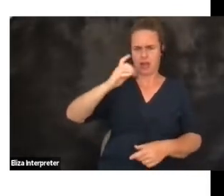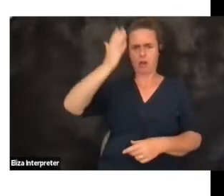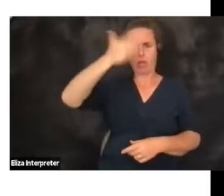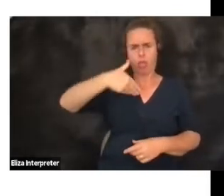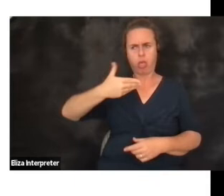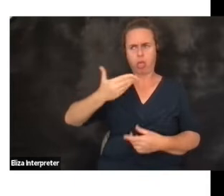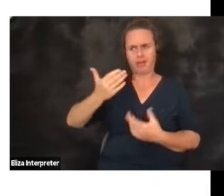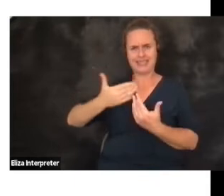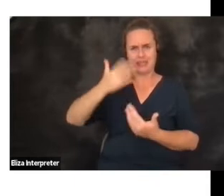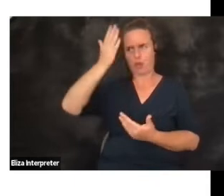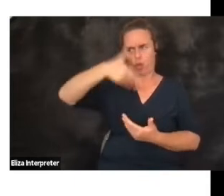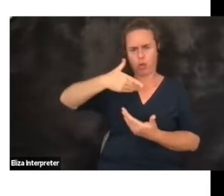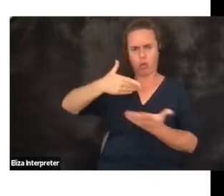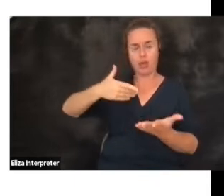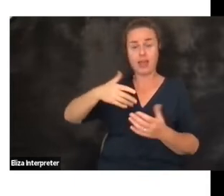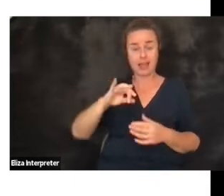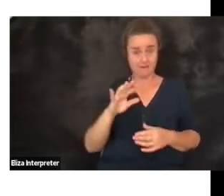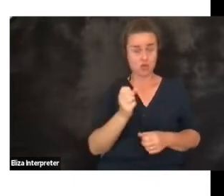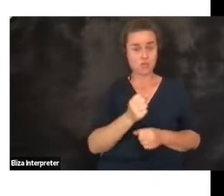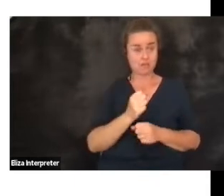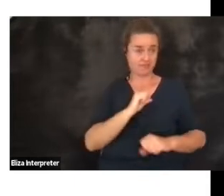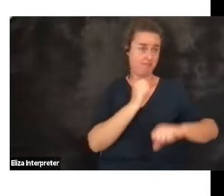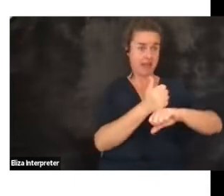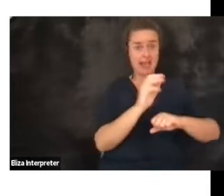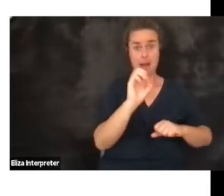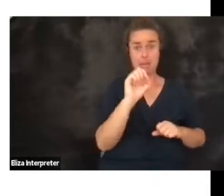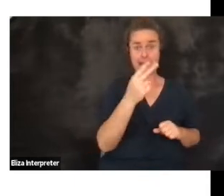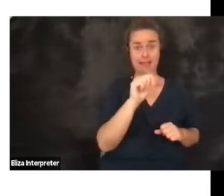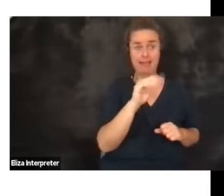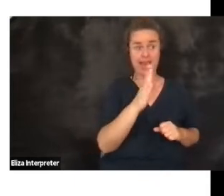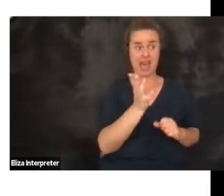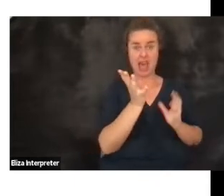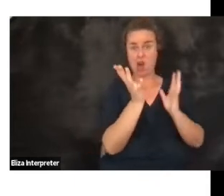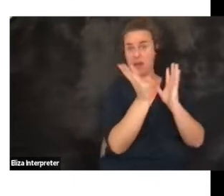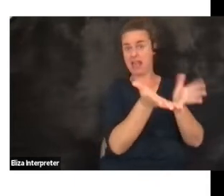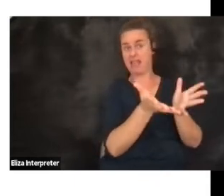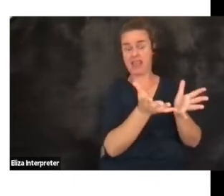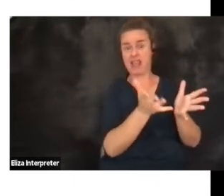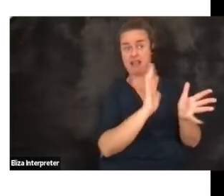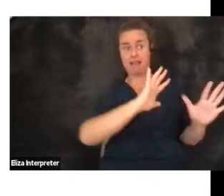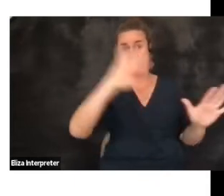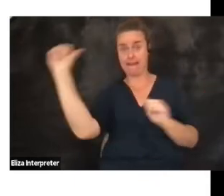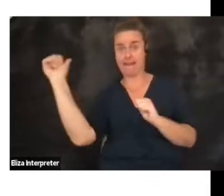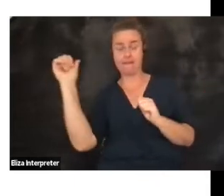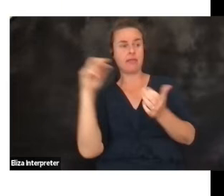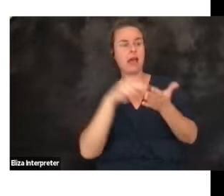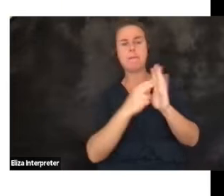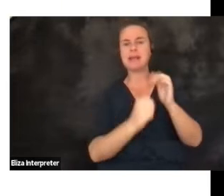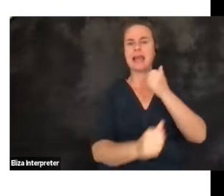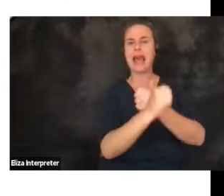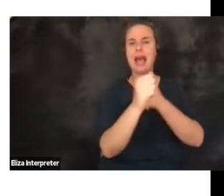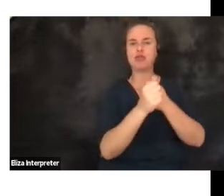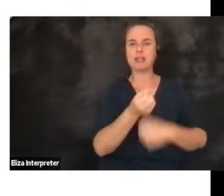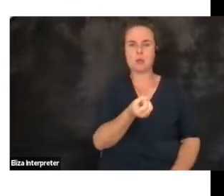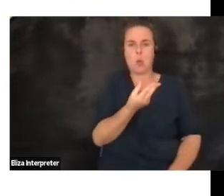Because they, if you just make a meth lab and then abandon it, you leave a hazardous waste dump behind.